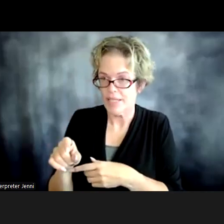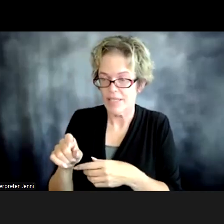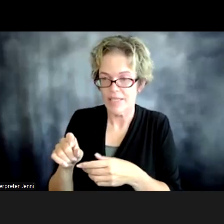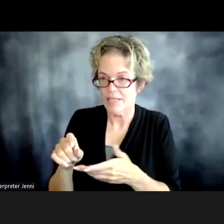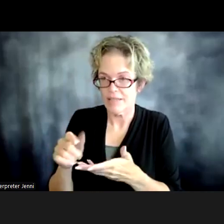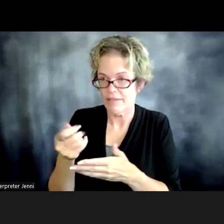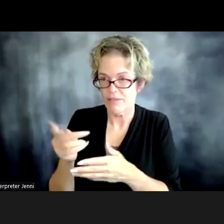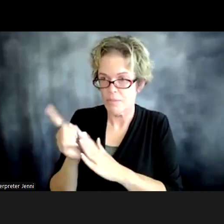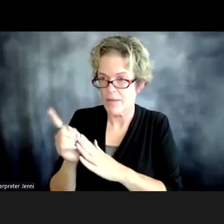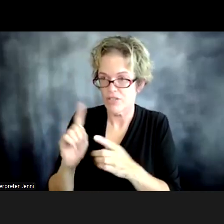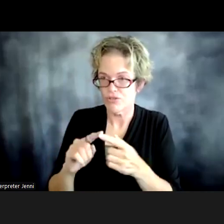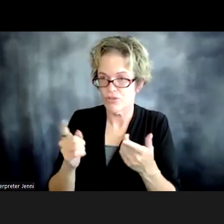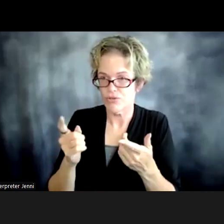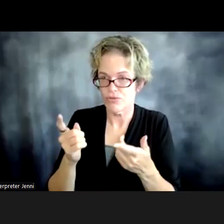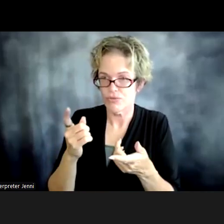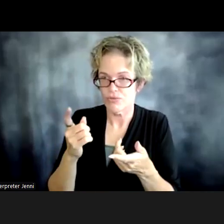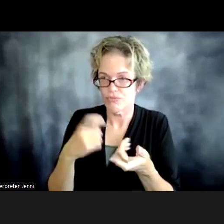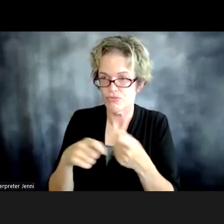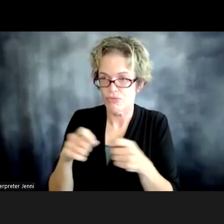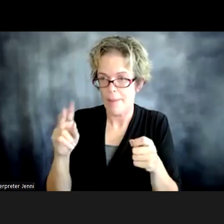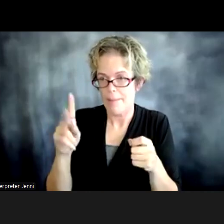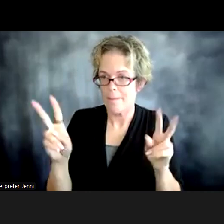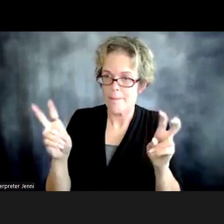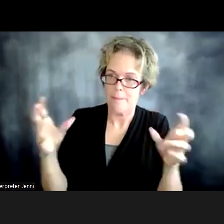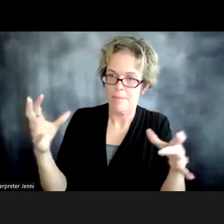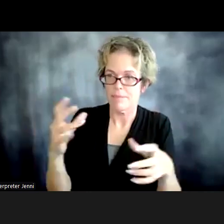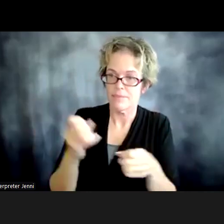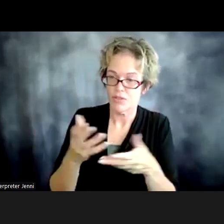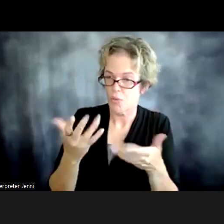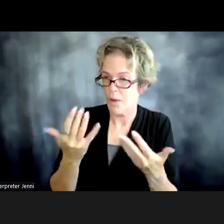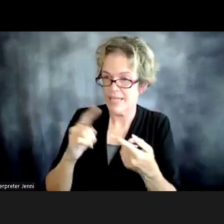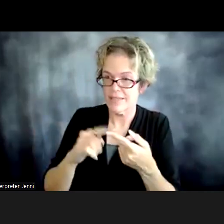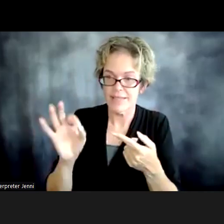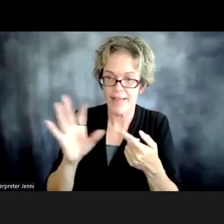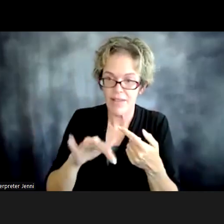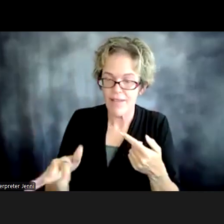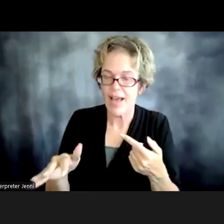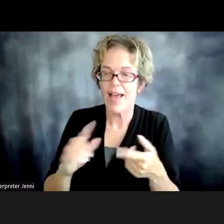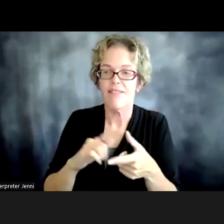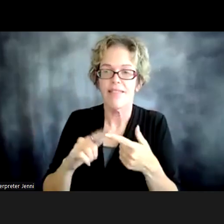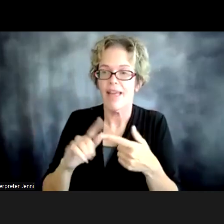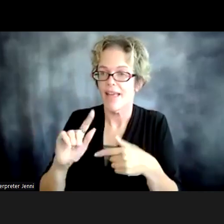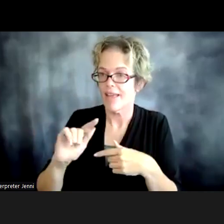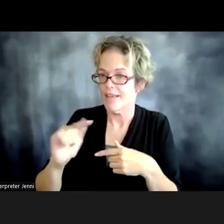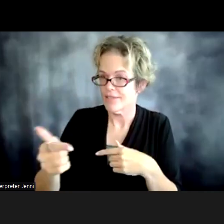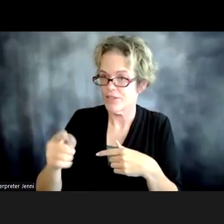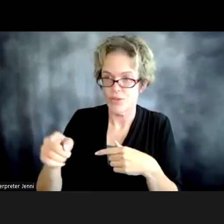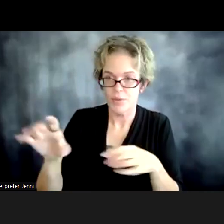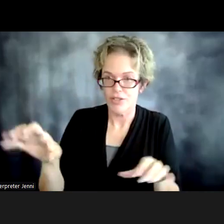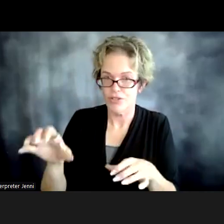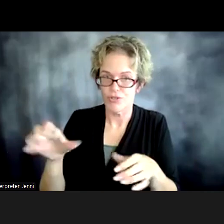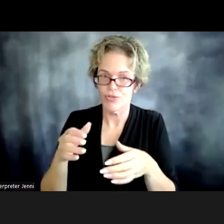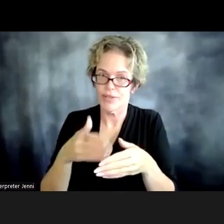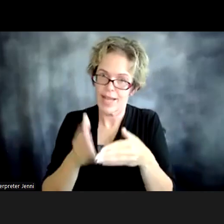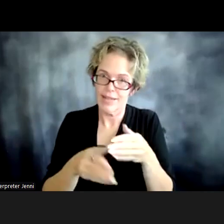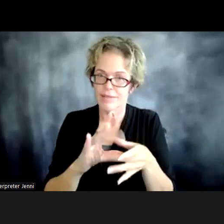anything up. So do we want to give it till like 9:55 for questions, and then you can do an ending if you need to?